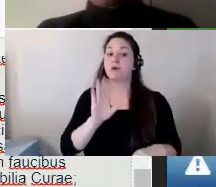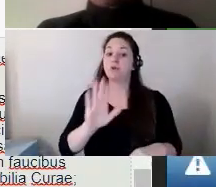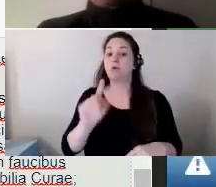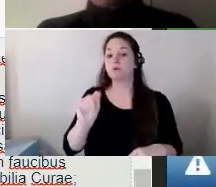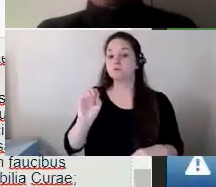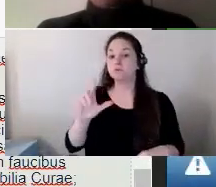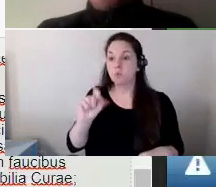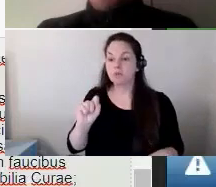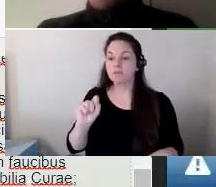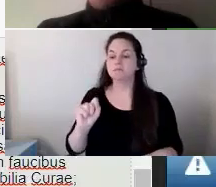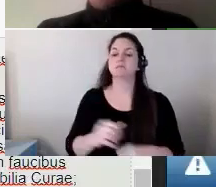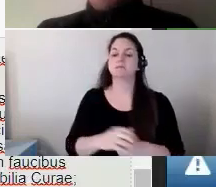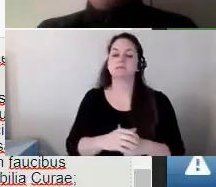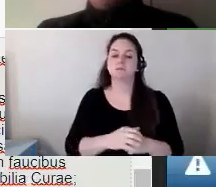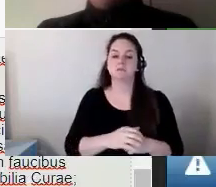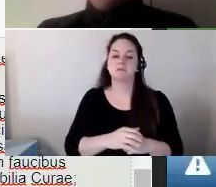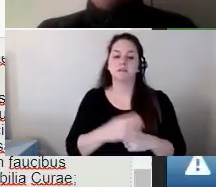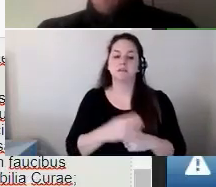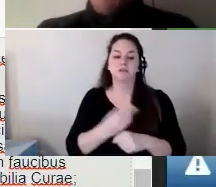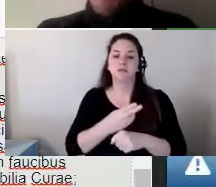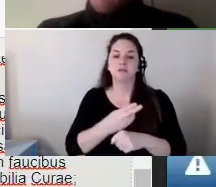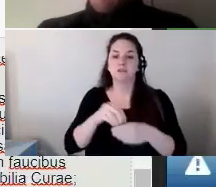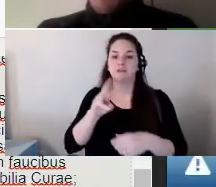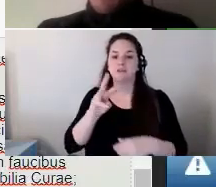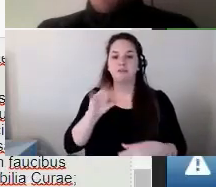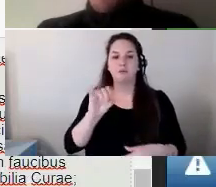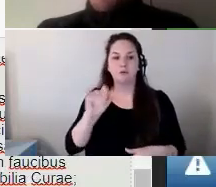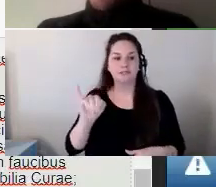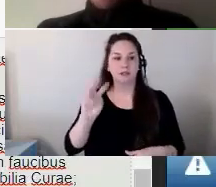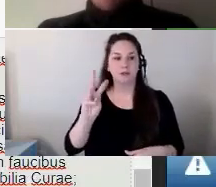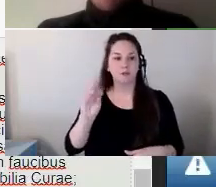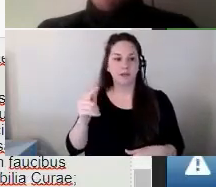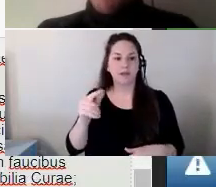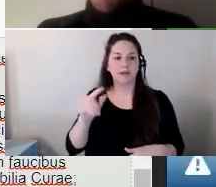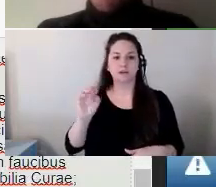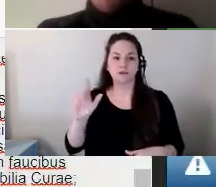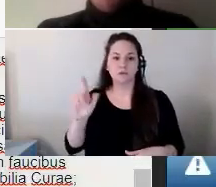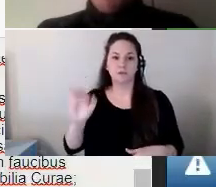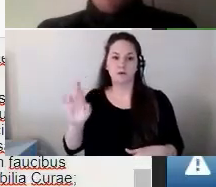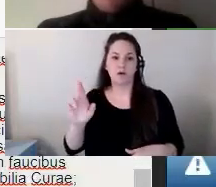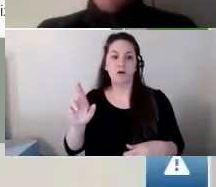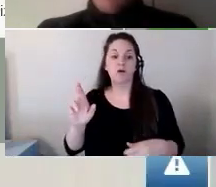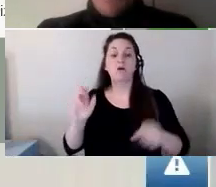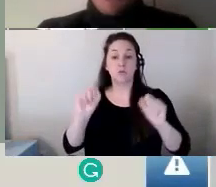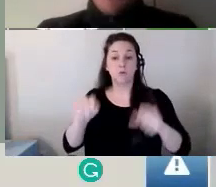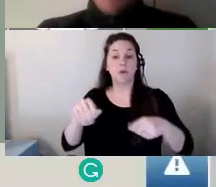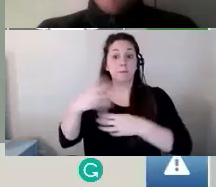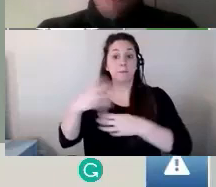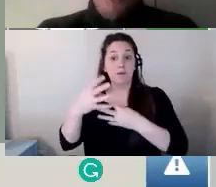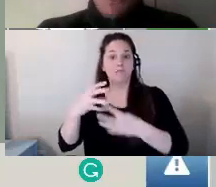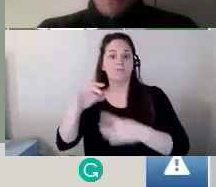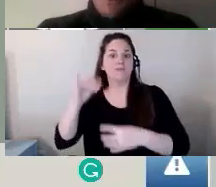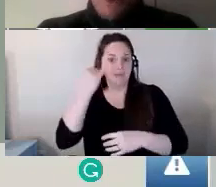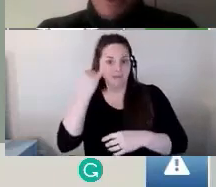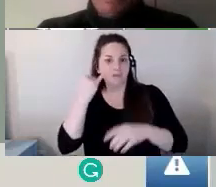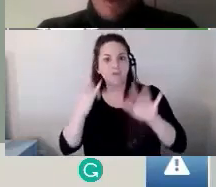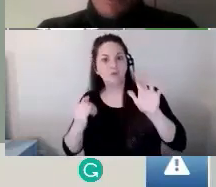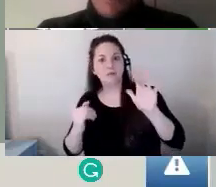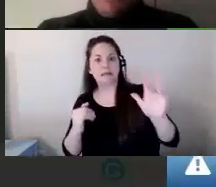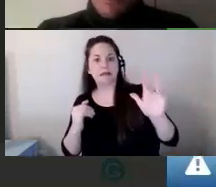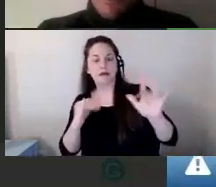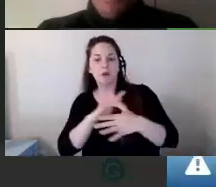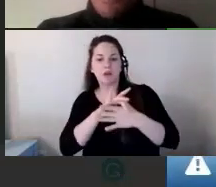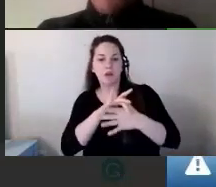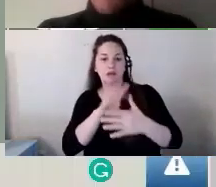tools in the WYSIWYG toolbar, which you can only pull up once you've actually clicked on a content